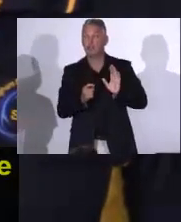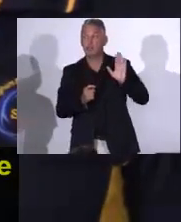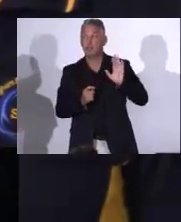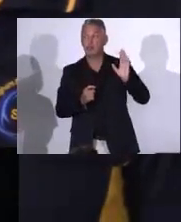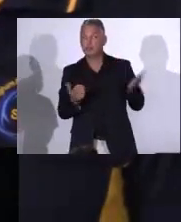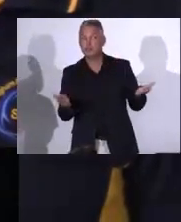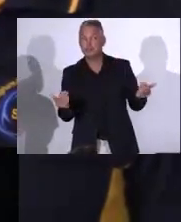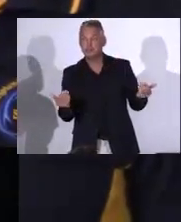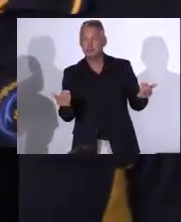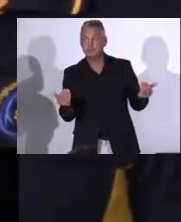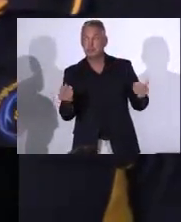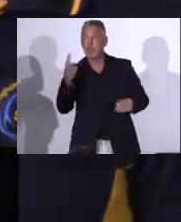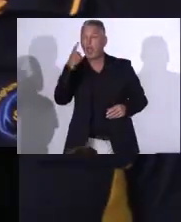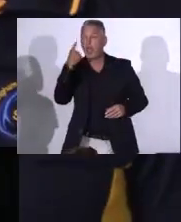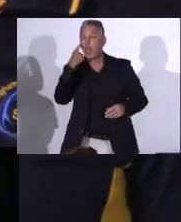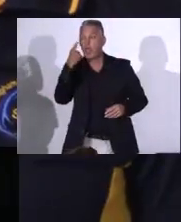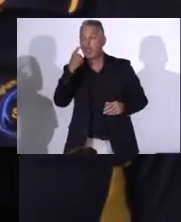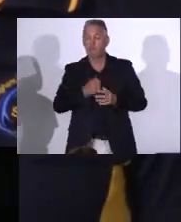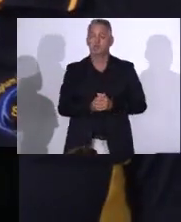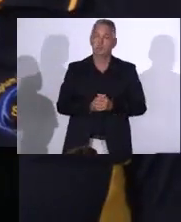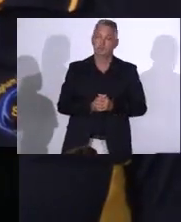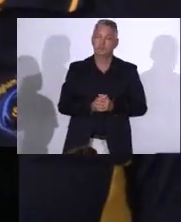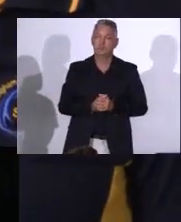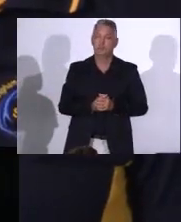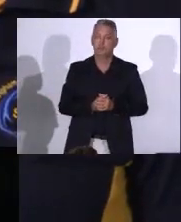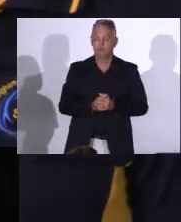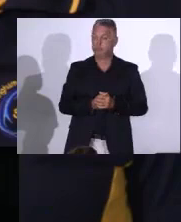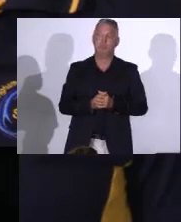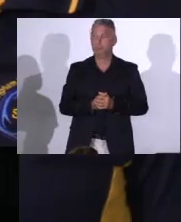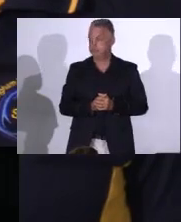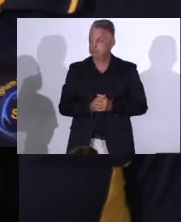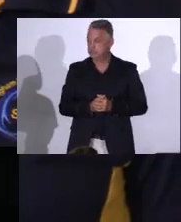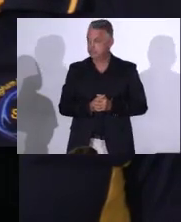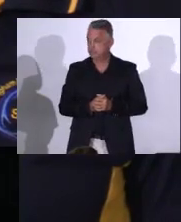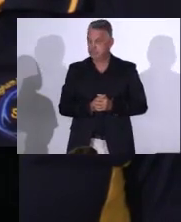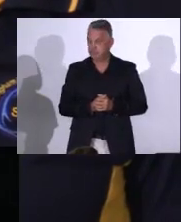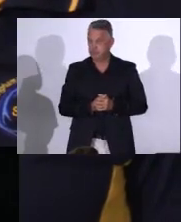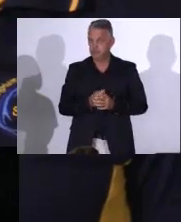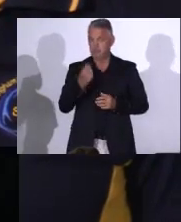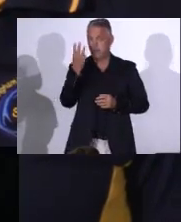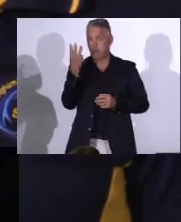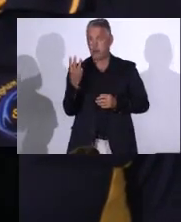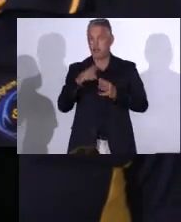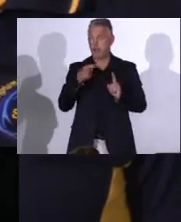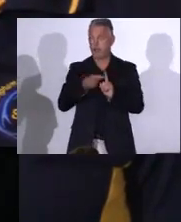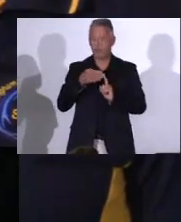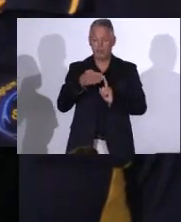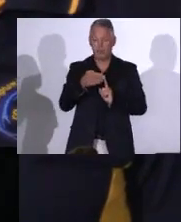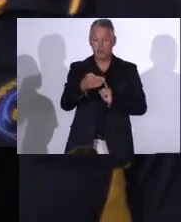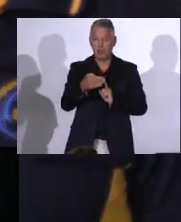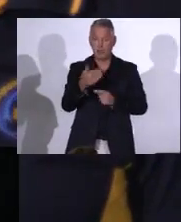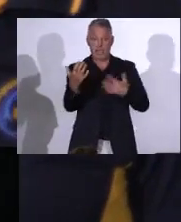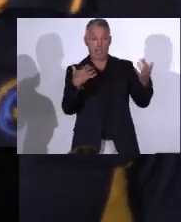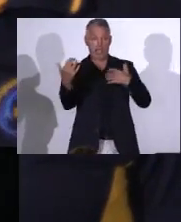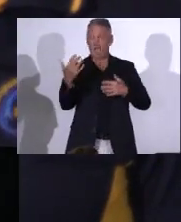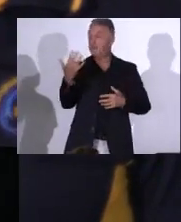see what happens here. So within the first 3 weeks of come and try sessions. We had about